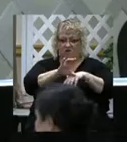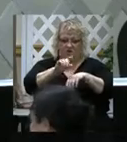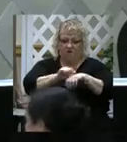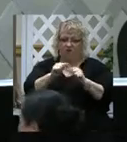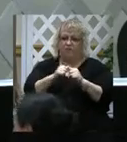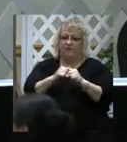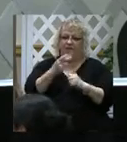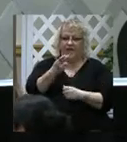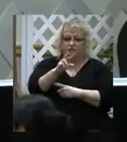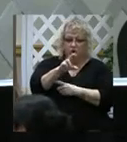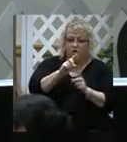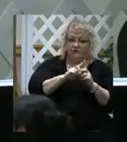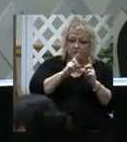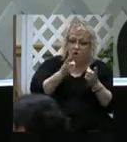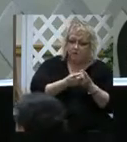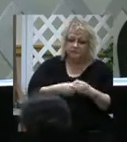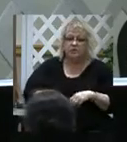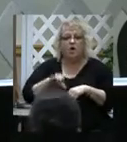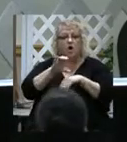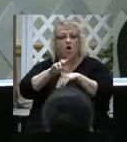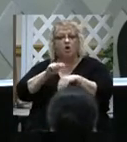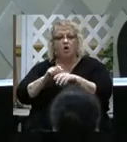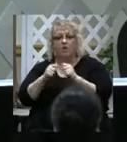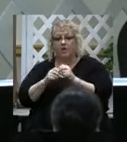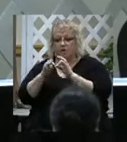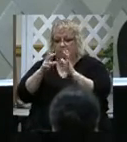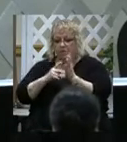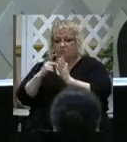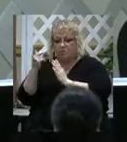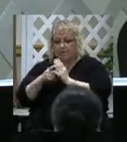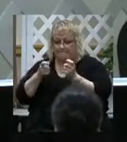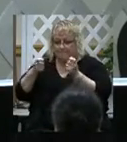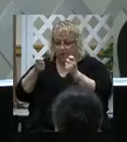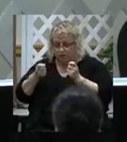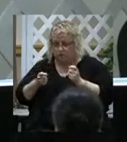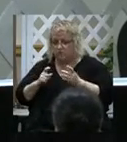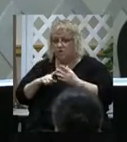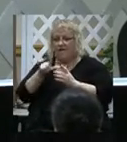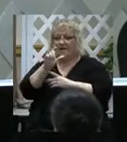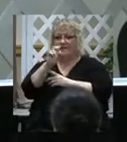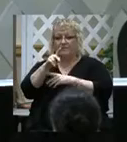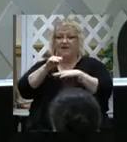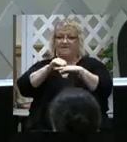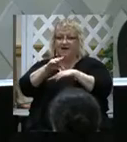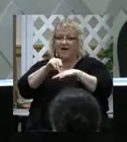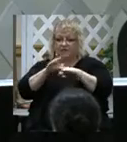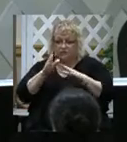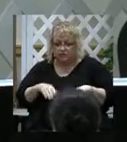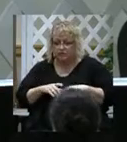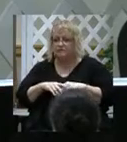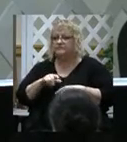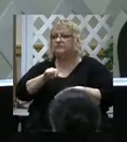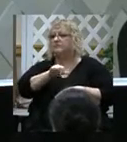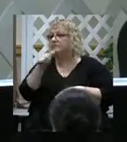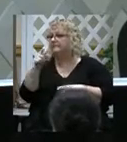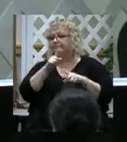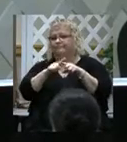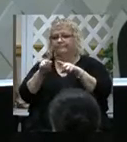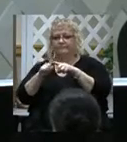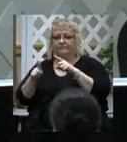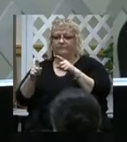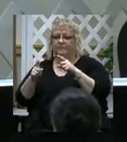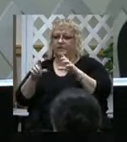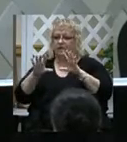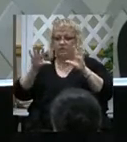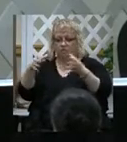human resources, consultation with interpreter program managers or LEP advisors, and we have a body